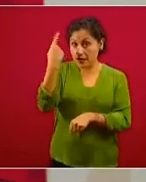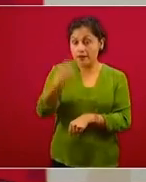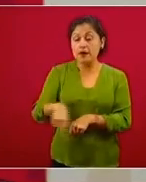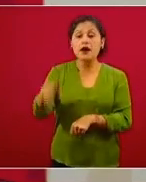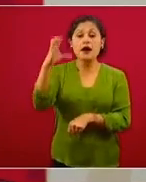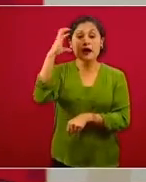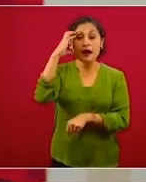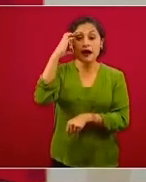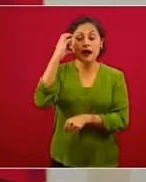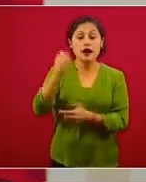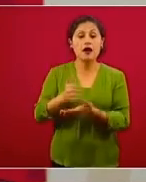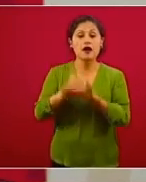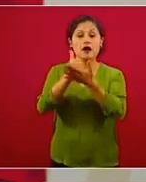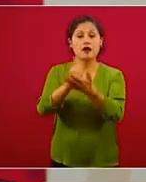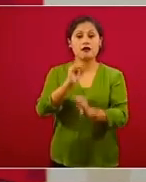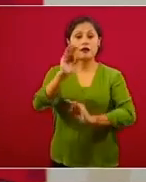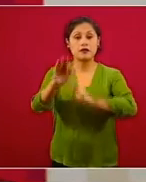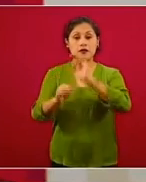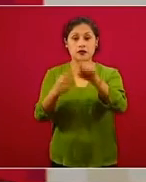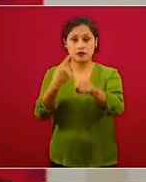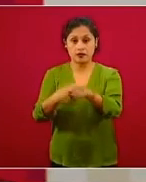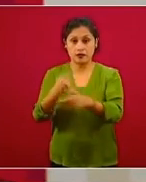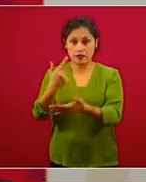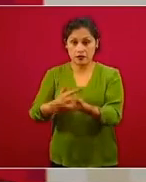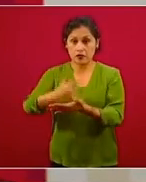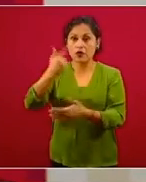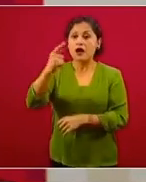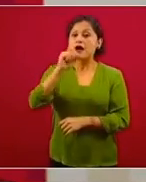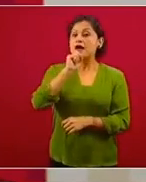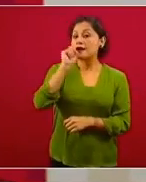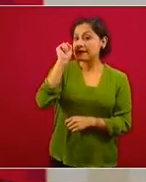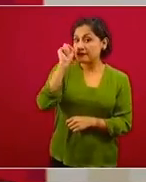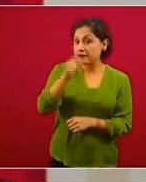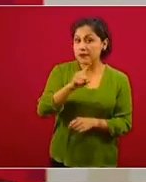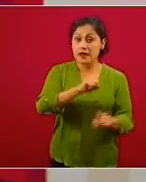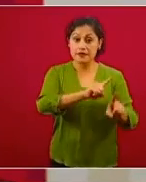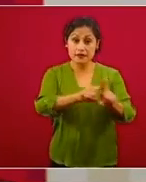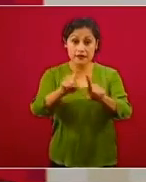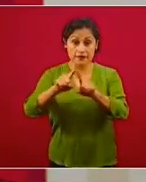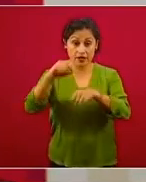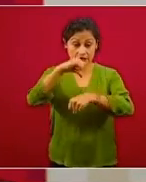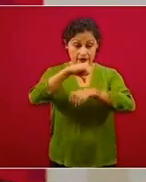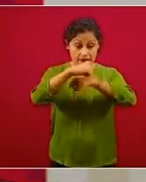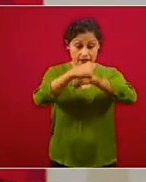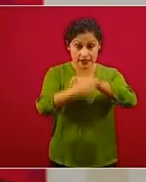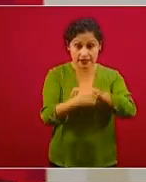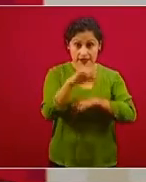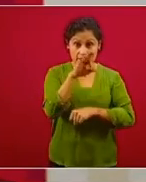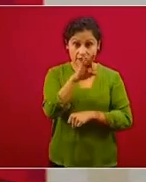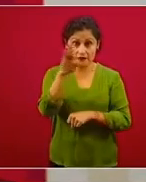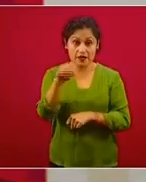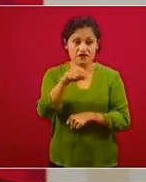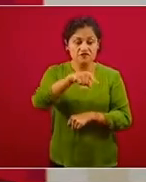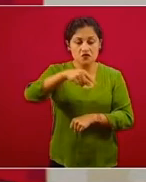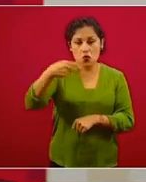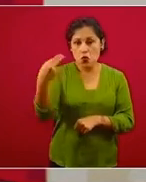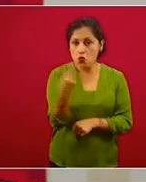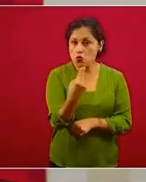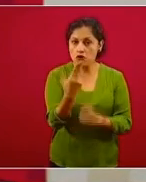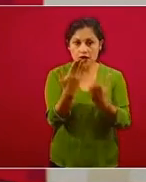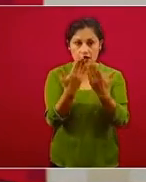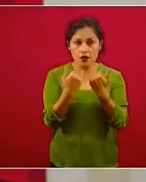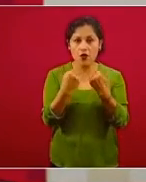hospitals, to add some intensive care units into some of them, reorganize some of the procedures and surgeries that were